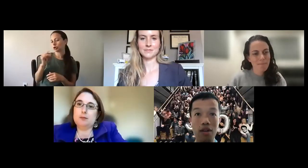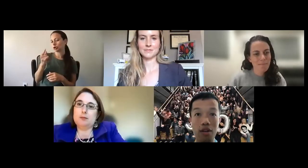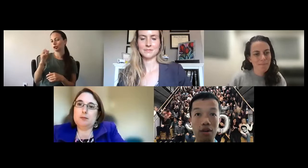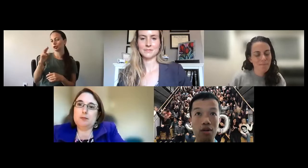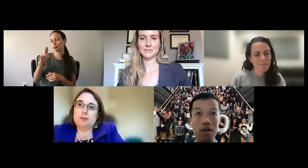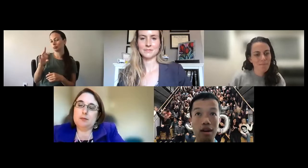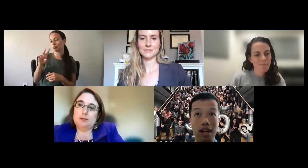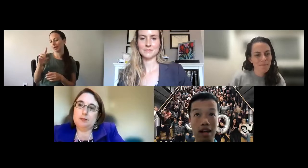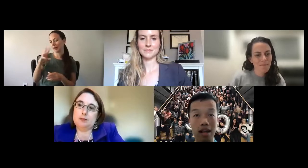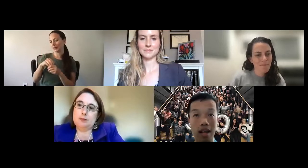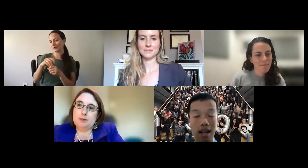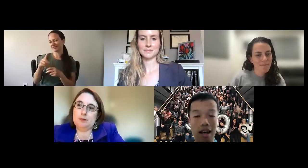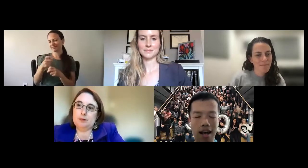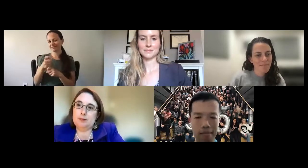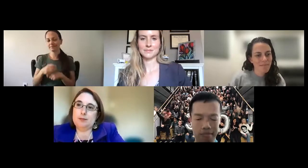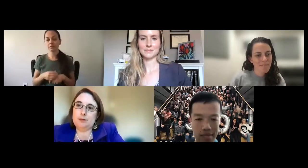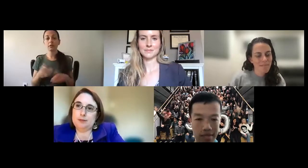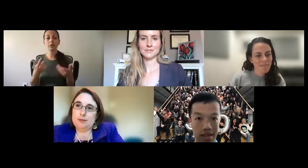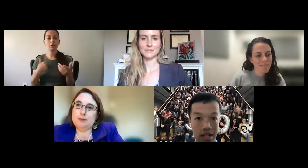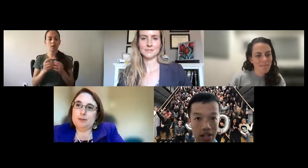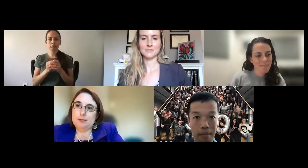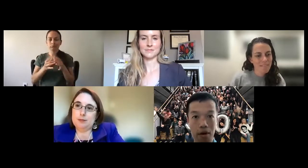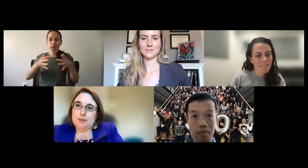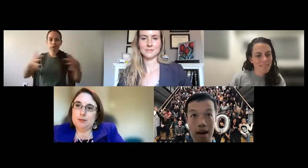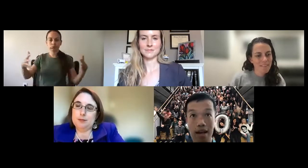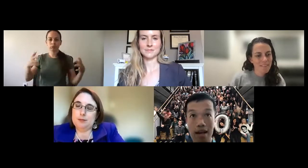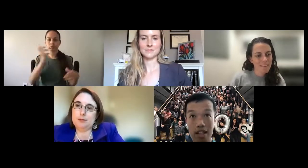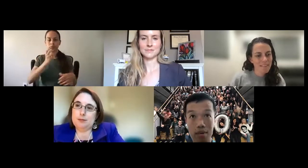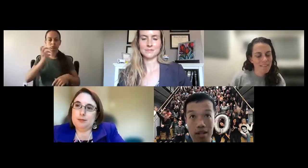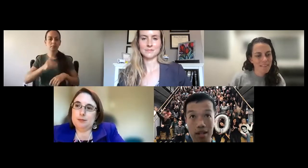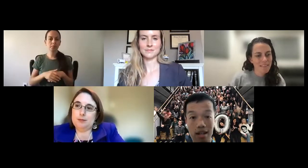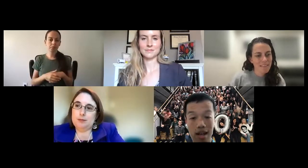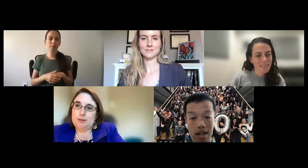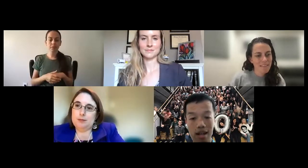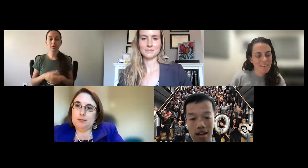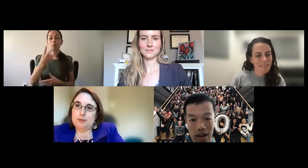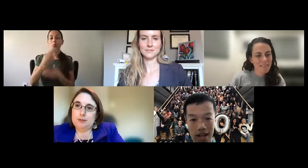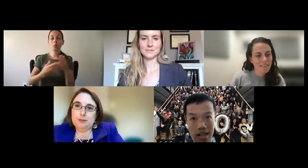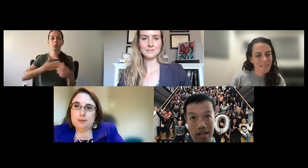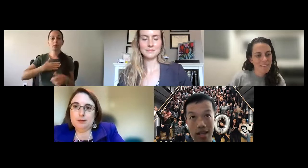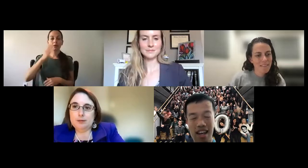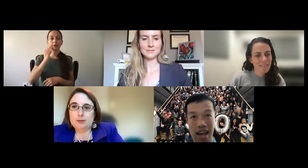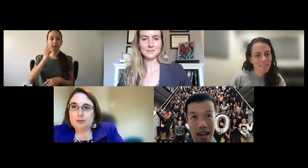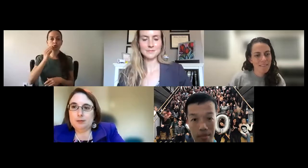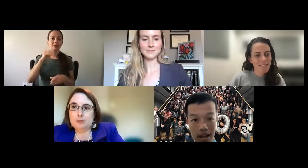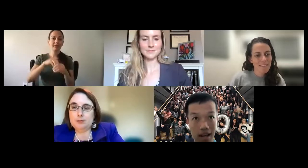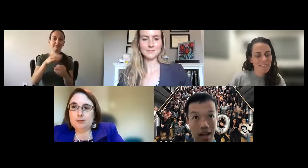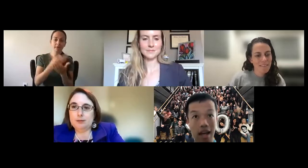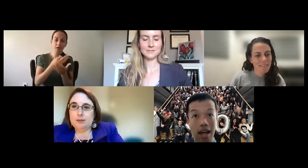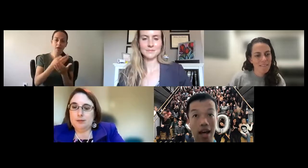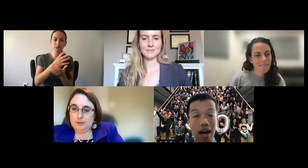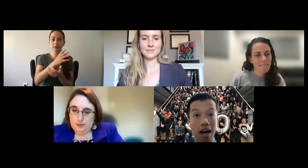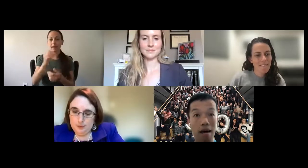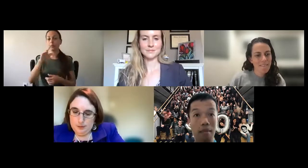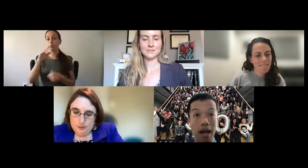And we grew a ton. And so both my experience in finance and at